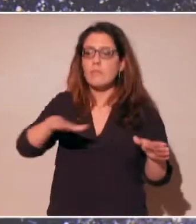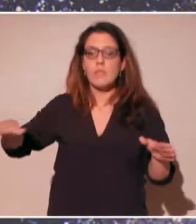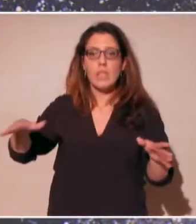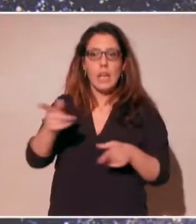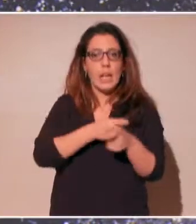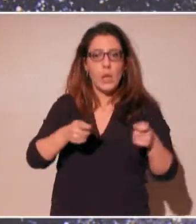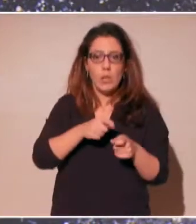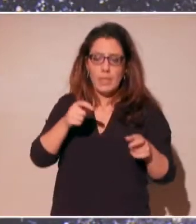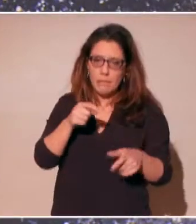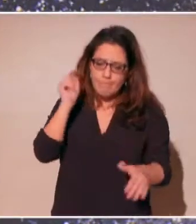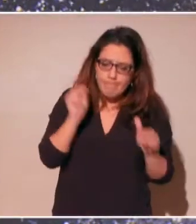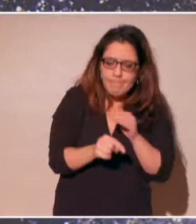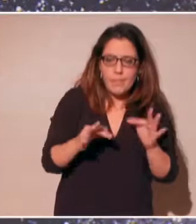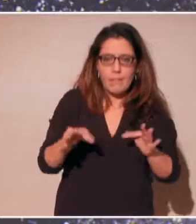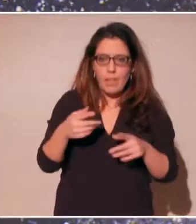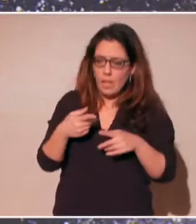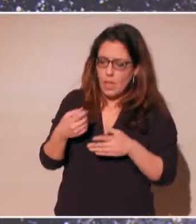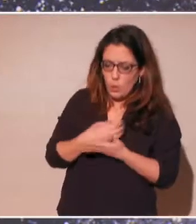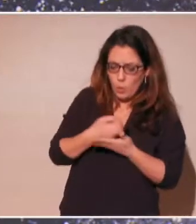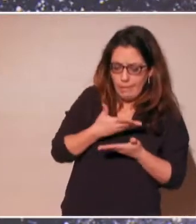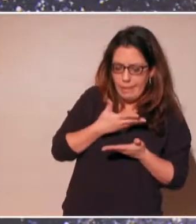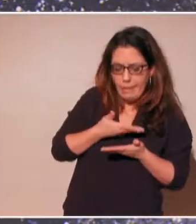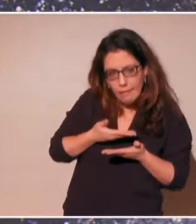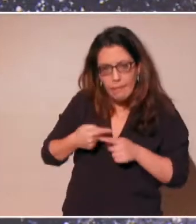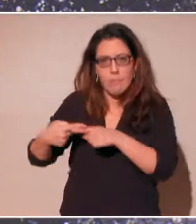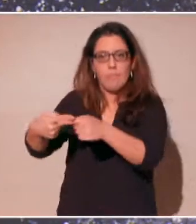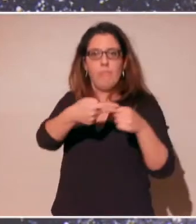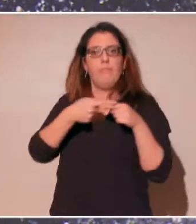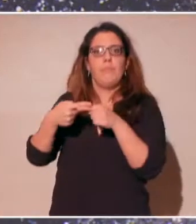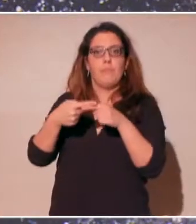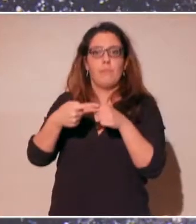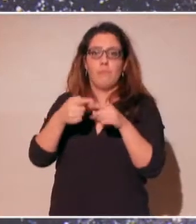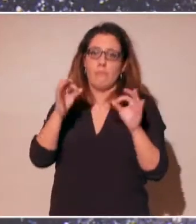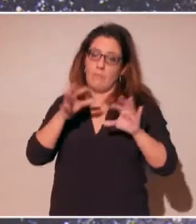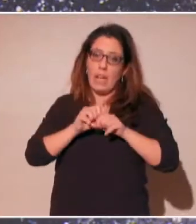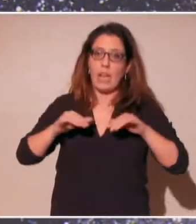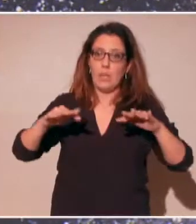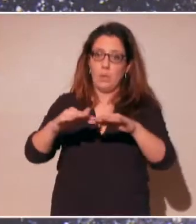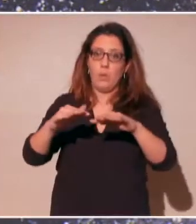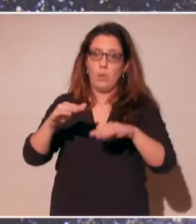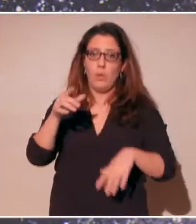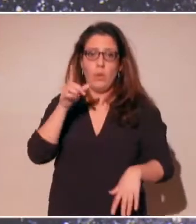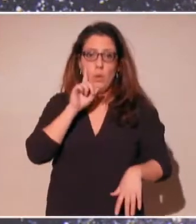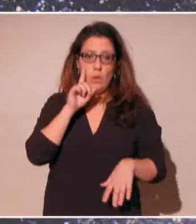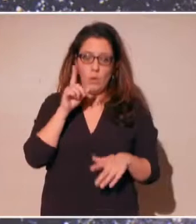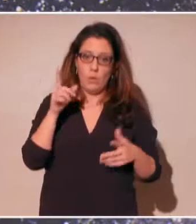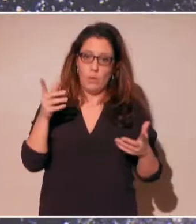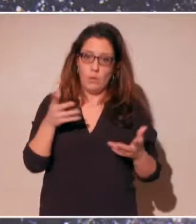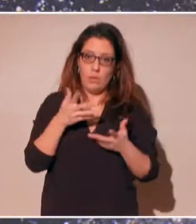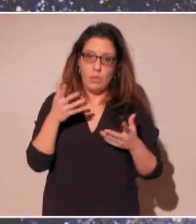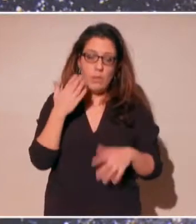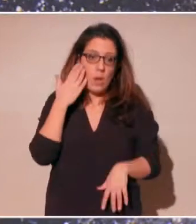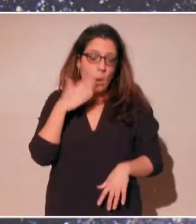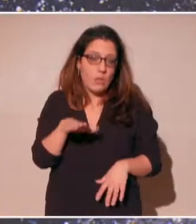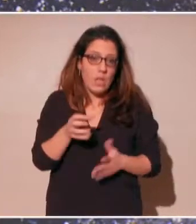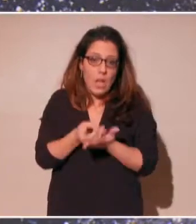It's important for data to be shared in a more complete manner. And in fact, the value of